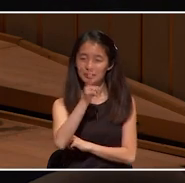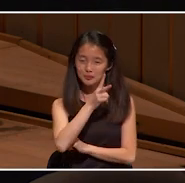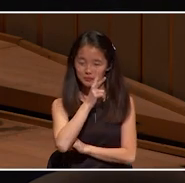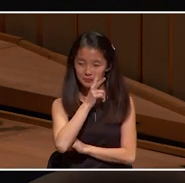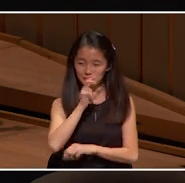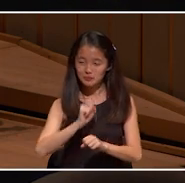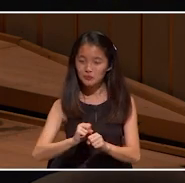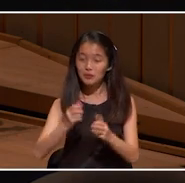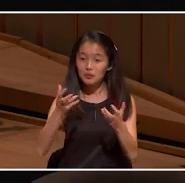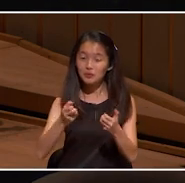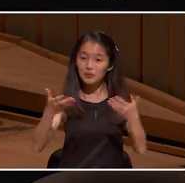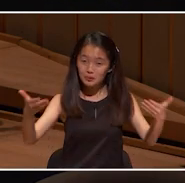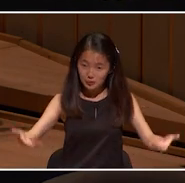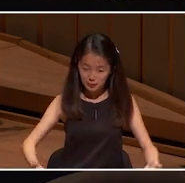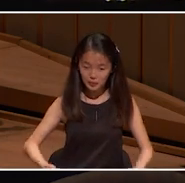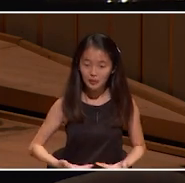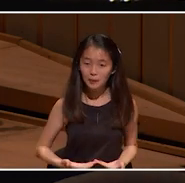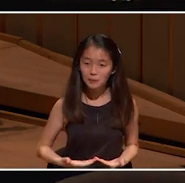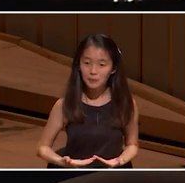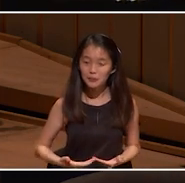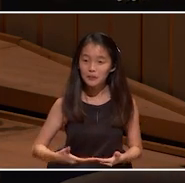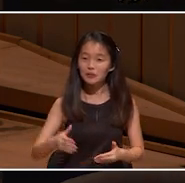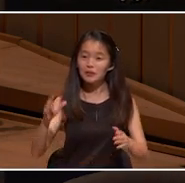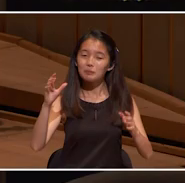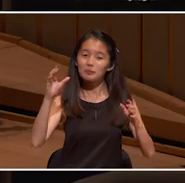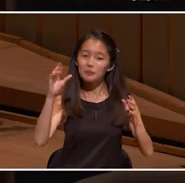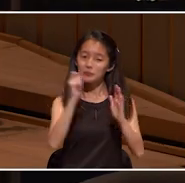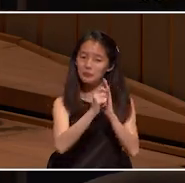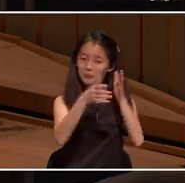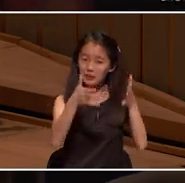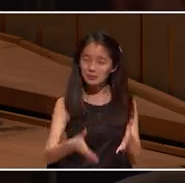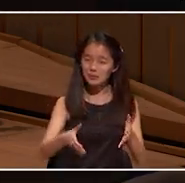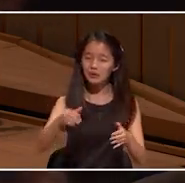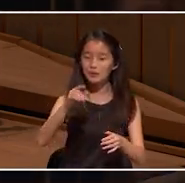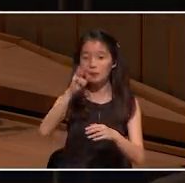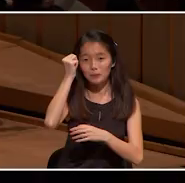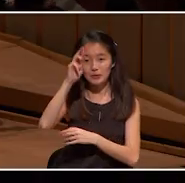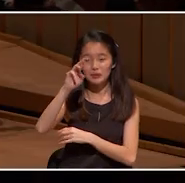welcome the composer, Mr. CHEN. Please welcome.